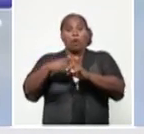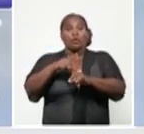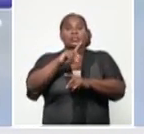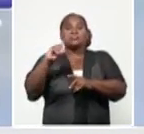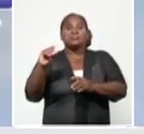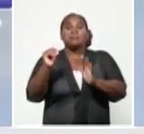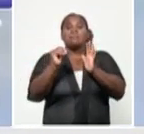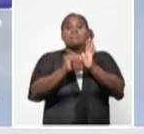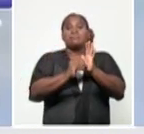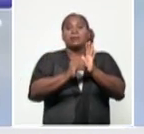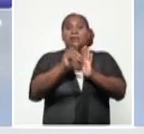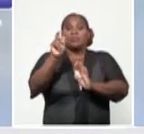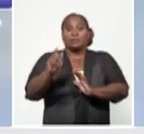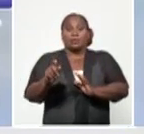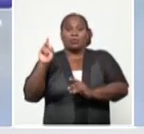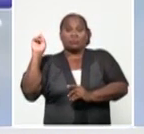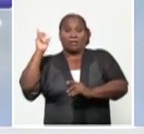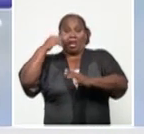rate of